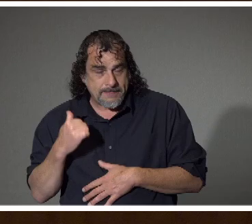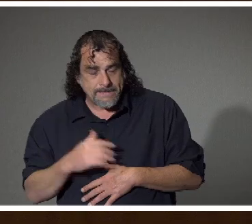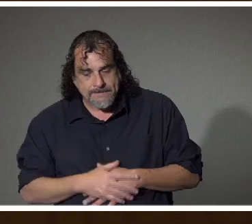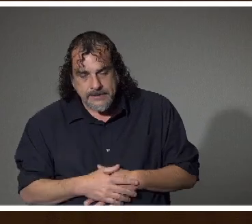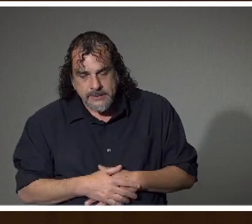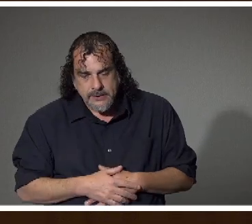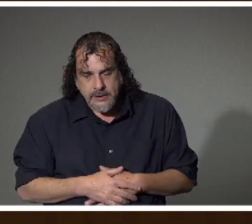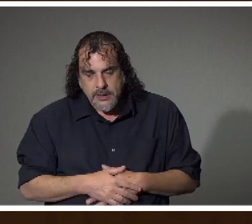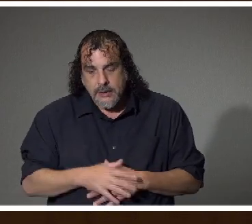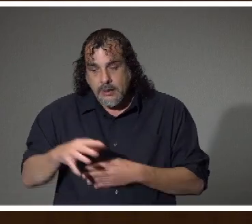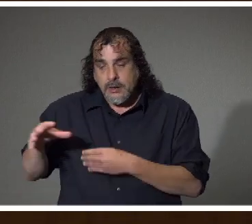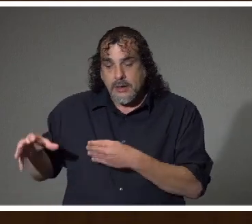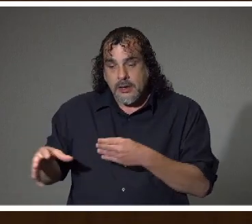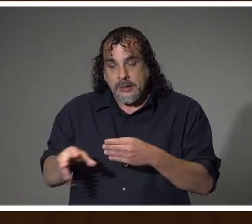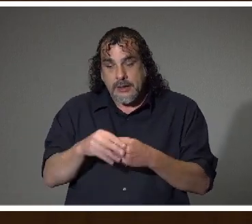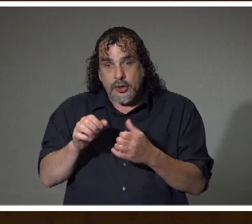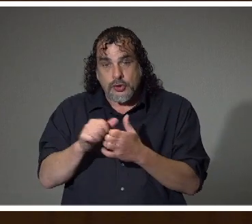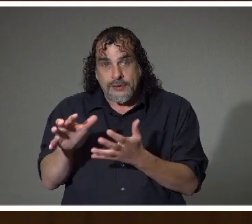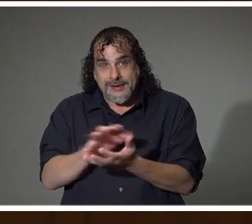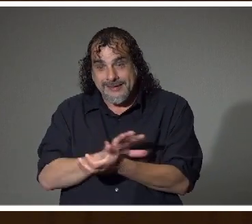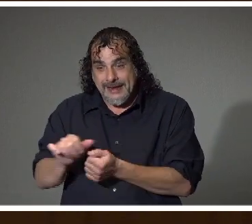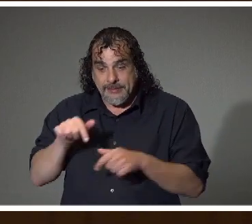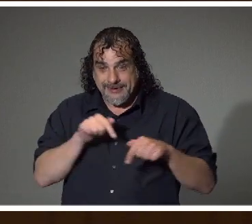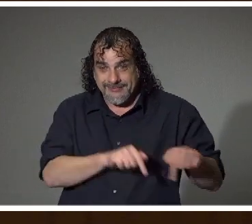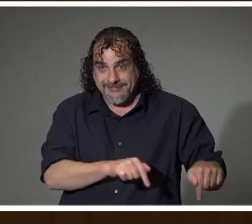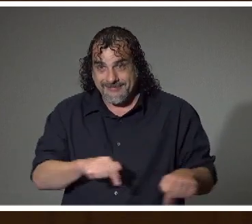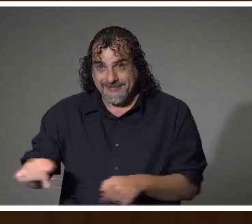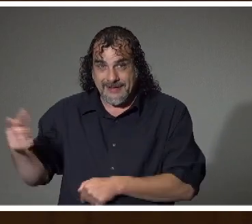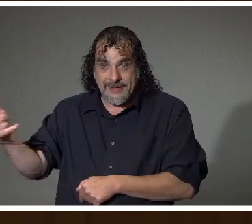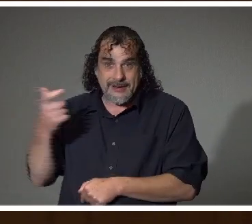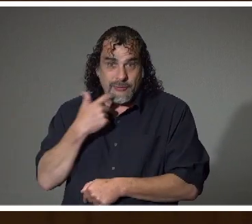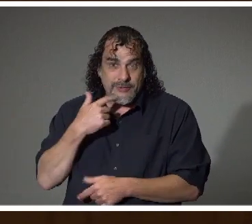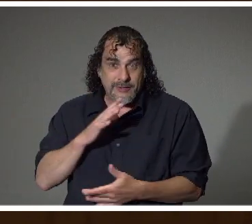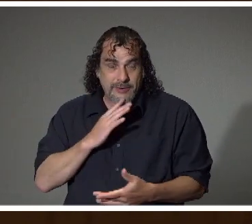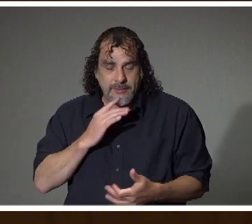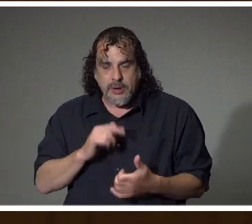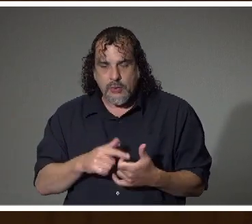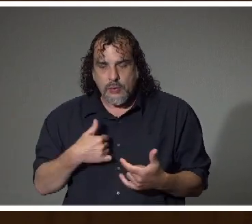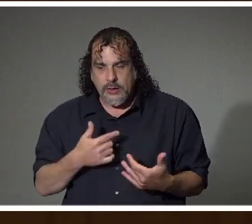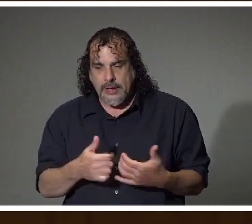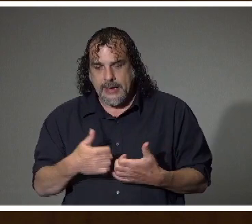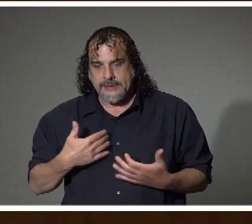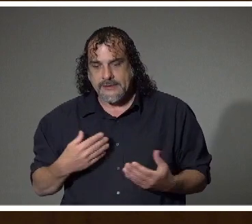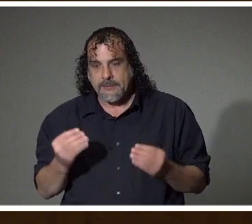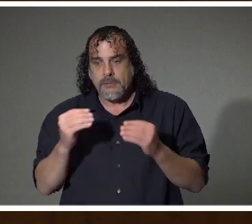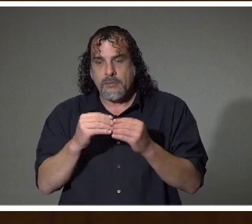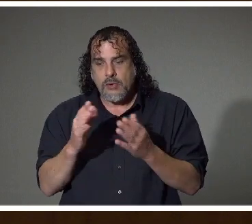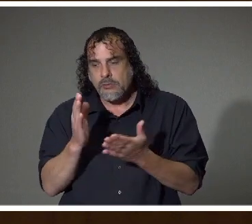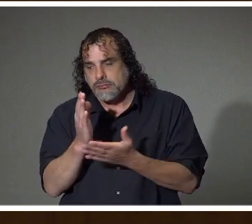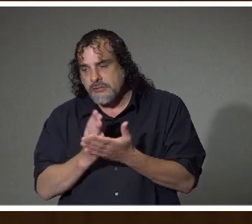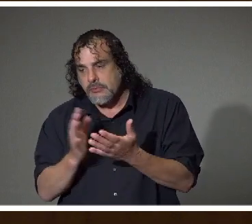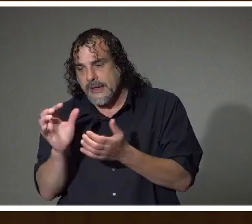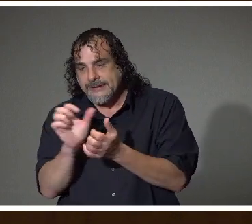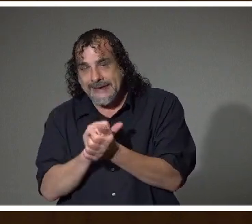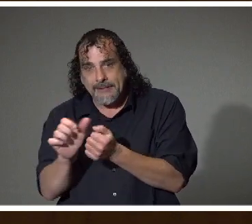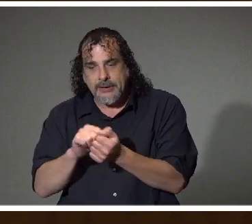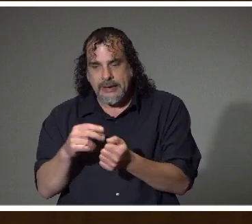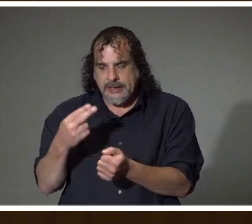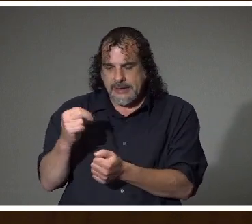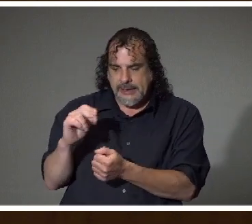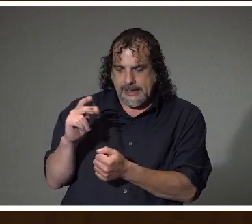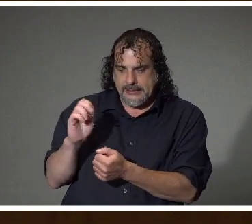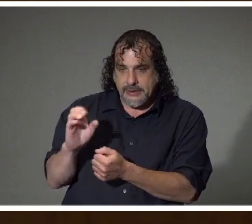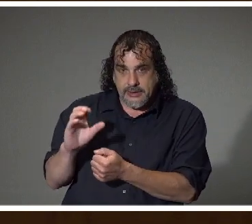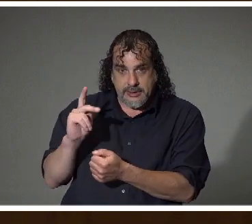In addition to the damage that we had in the counties that Governor Reeves mentioned, we also had some minor damage in Hancock County and Smith County as